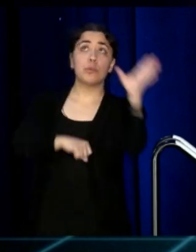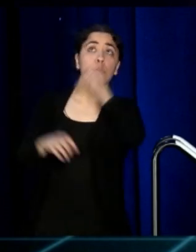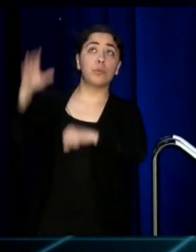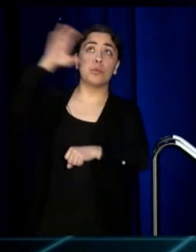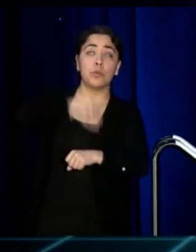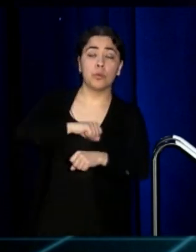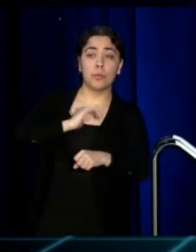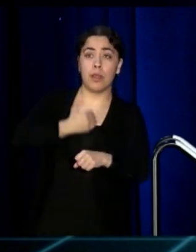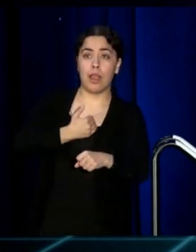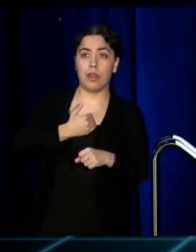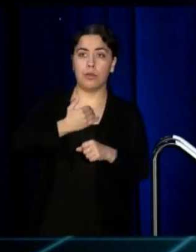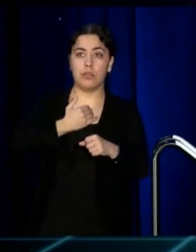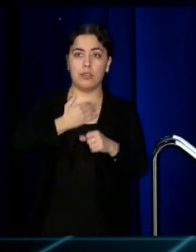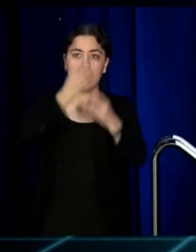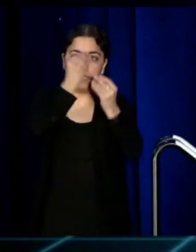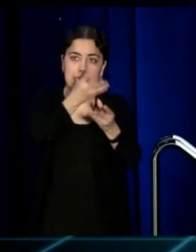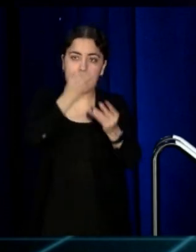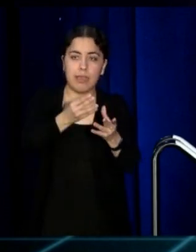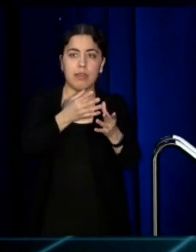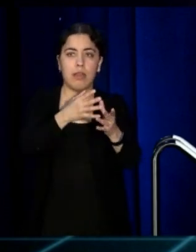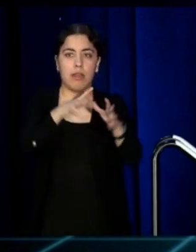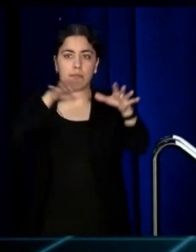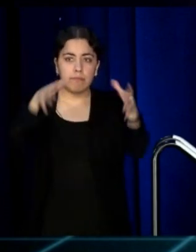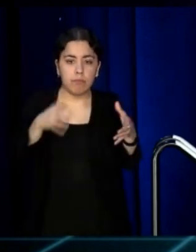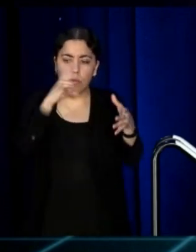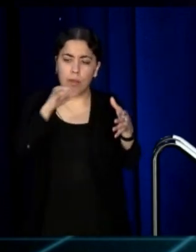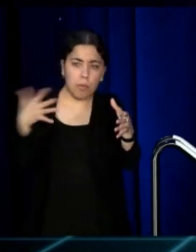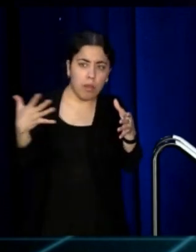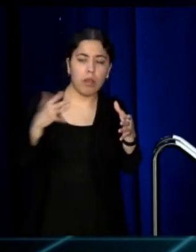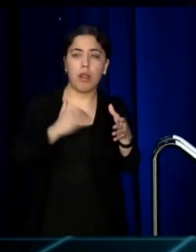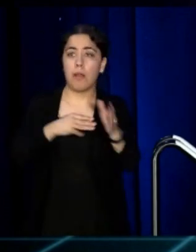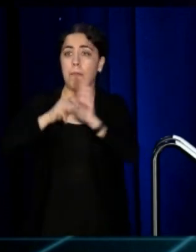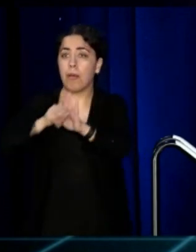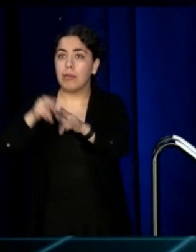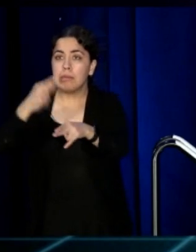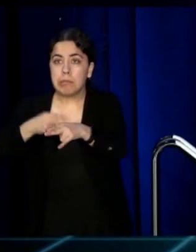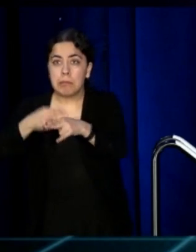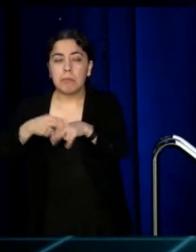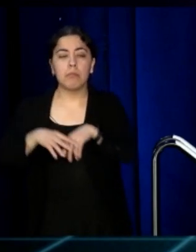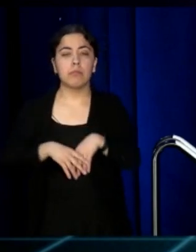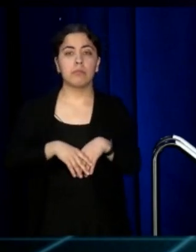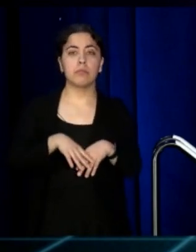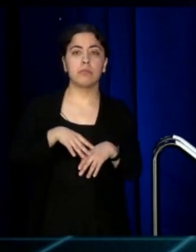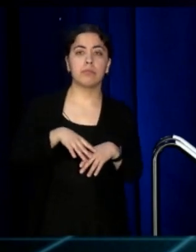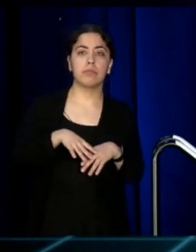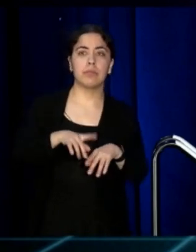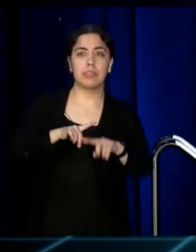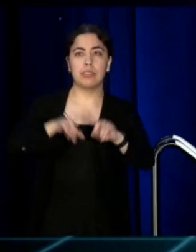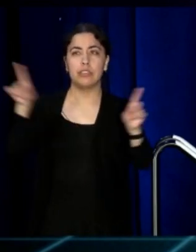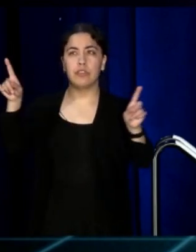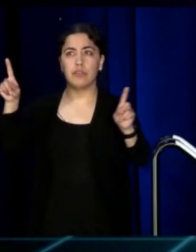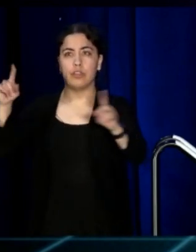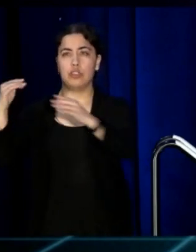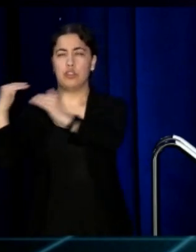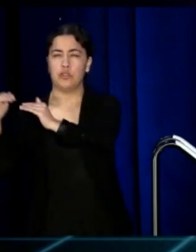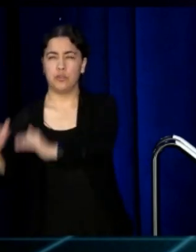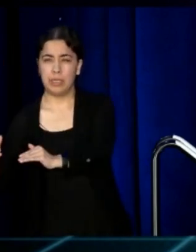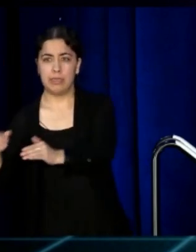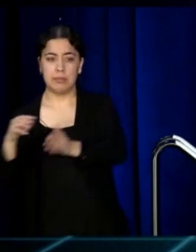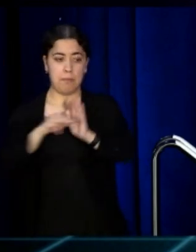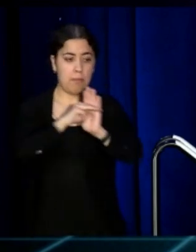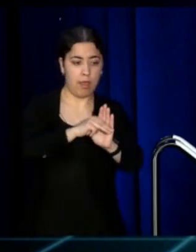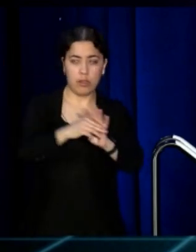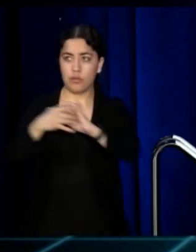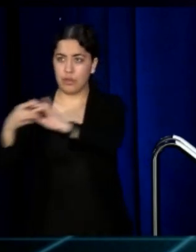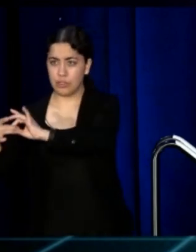shape of our data, the name of our models, the foreign key constraints that link a model to its relationships.